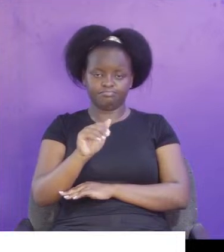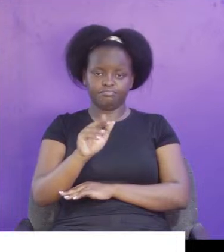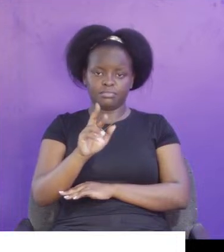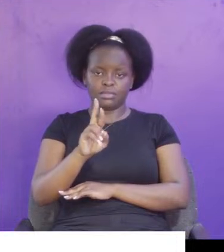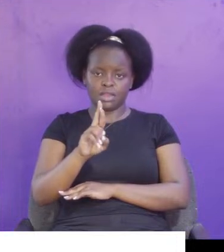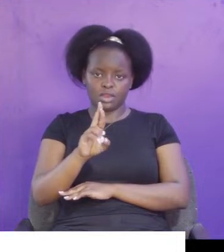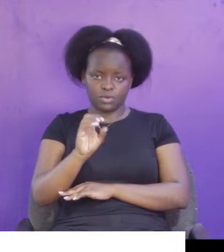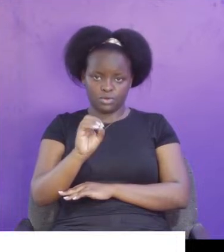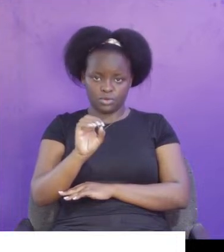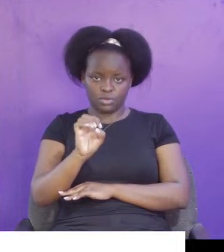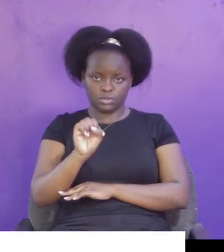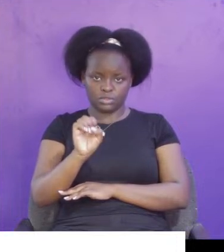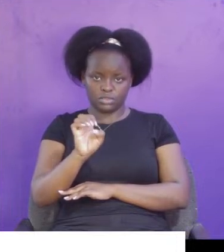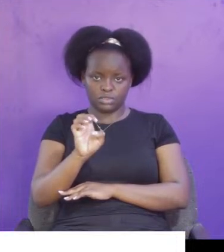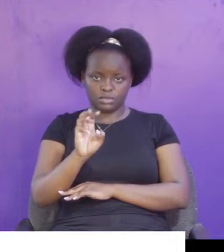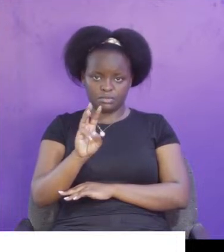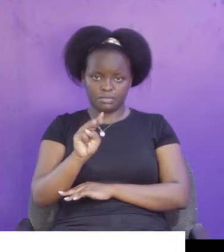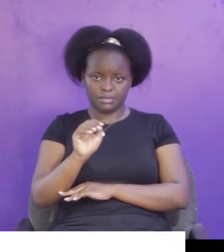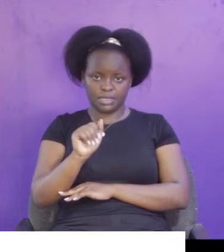Junior,